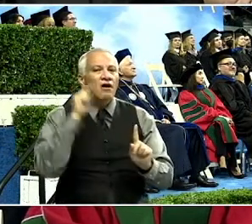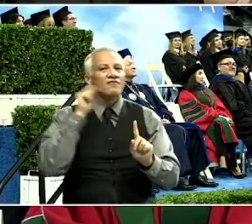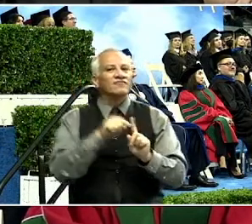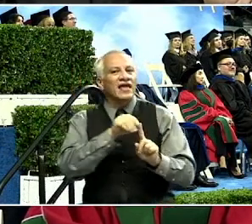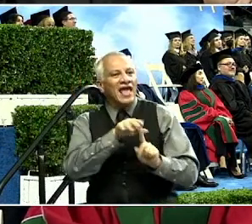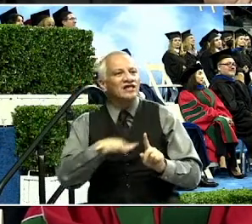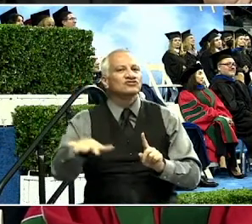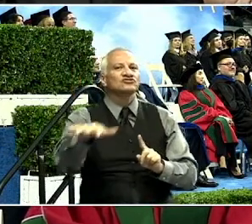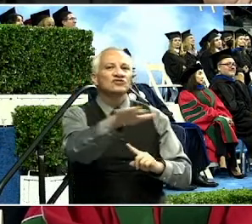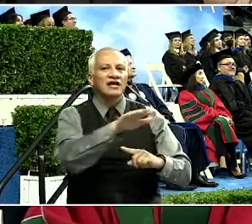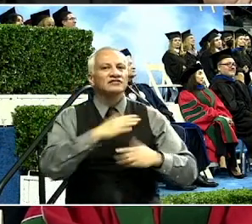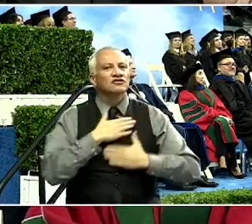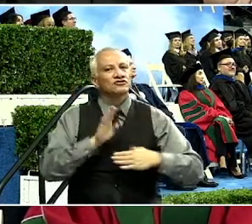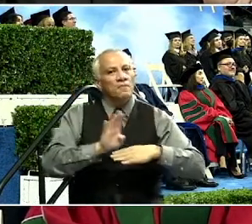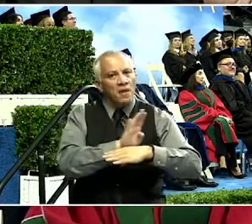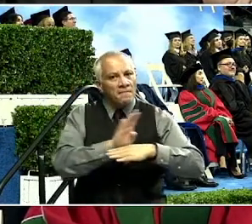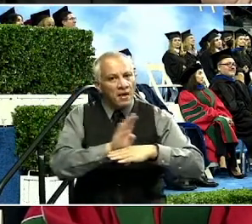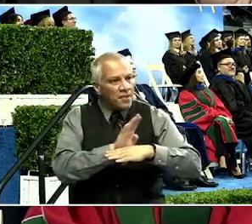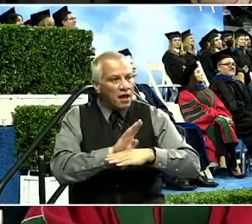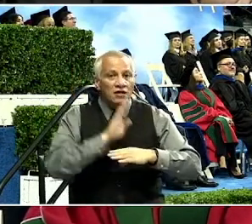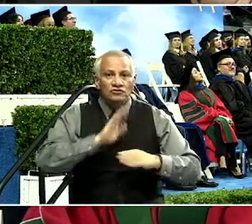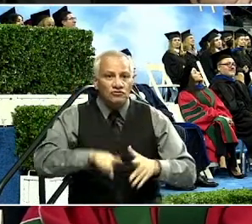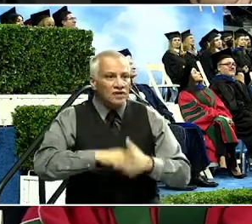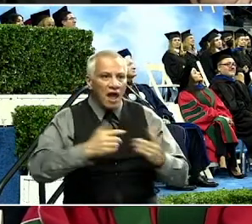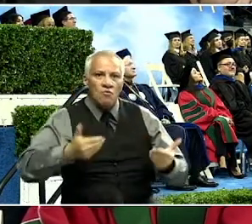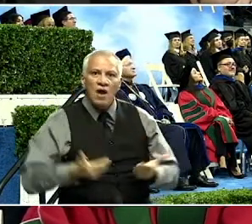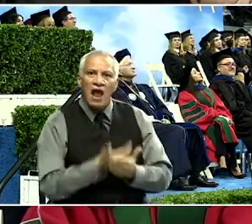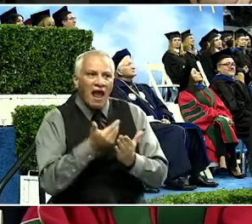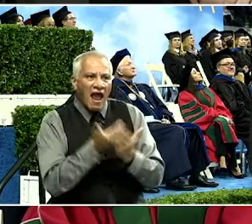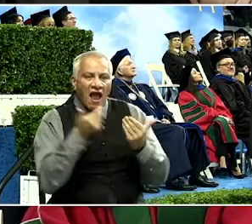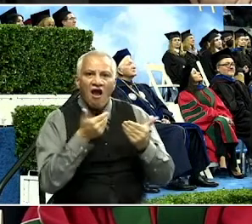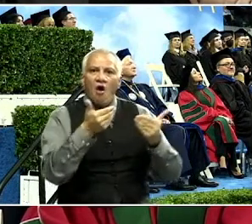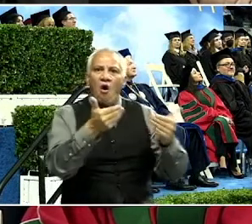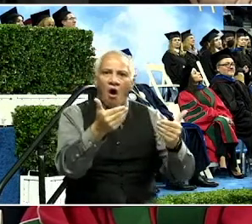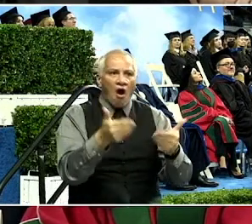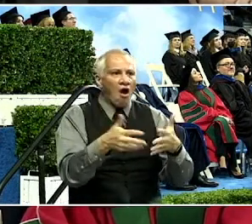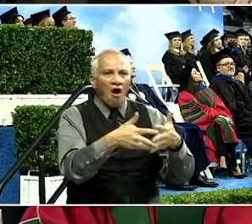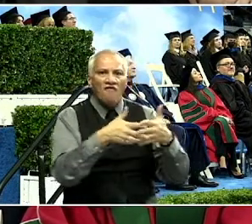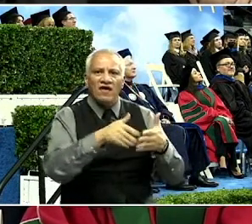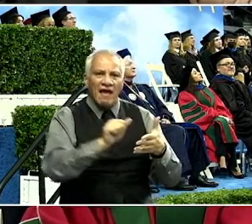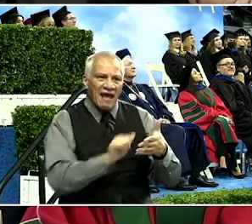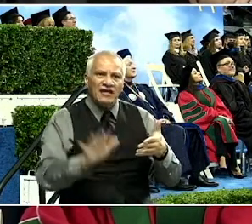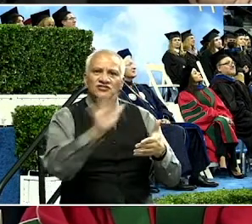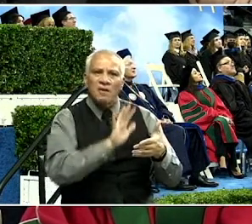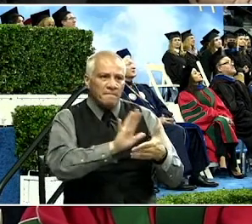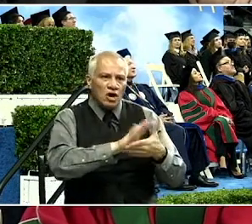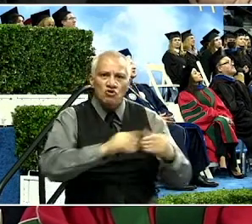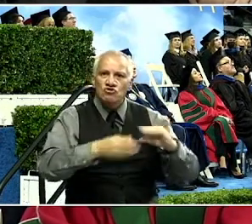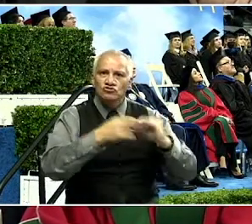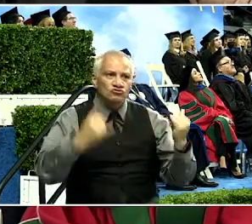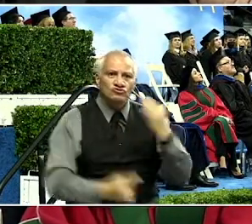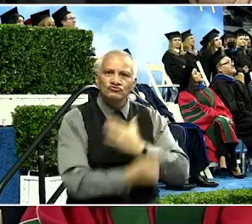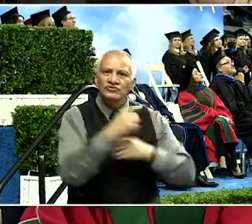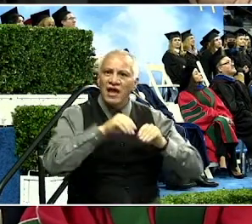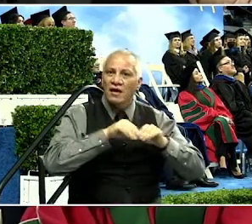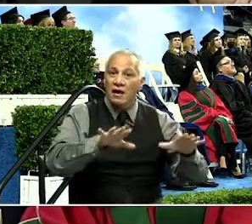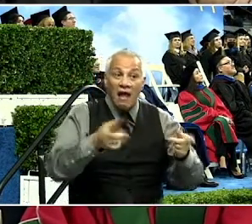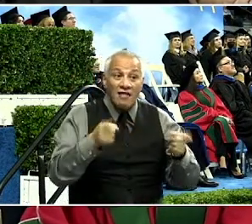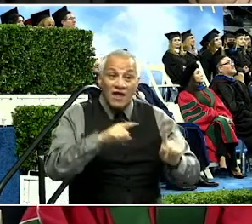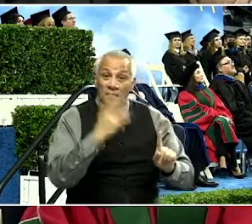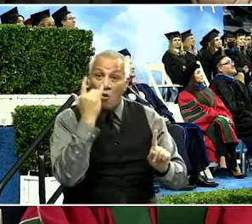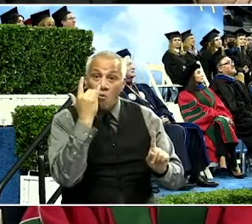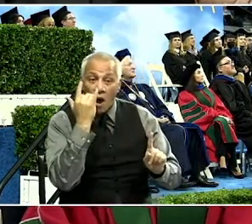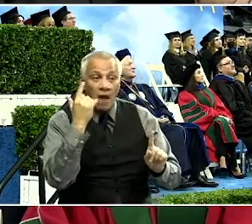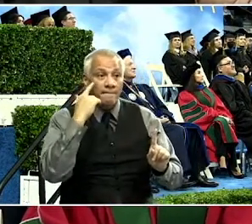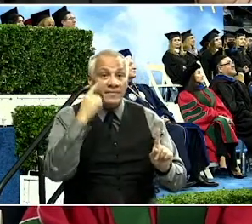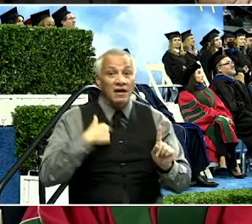change the industry, ushering us into this great renaissance of Asian American stories being told today. And for me, it never would have happened without the